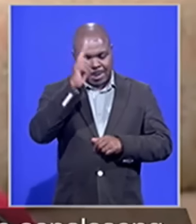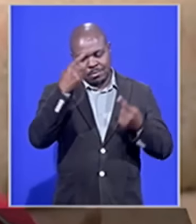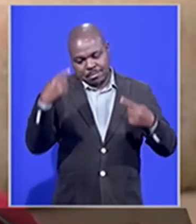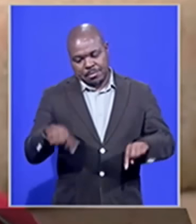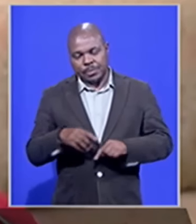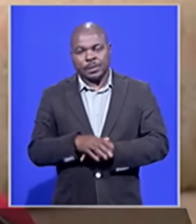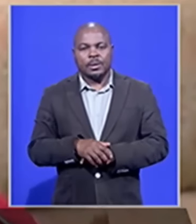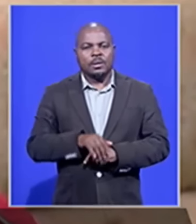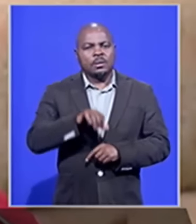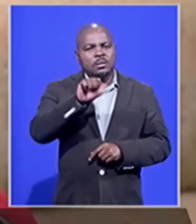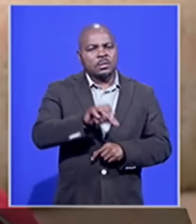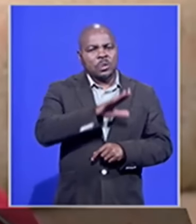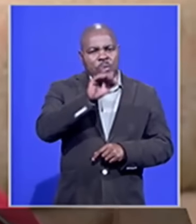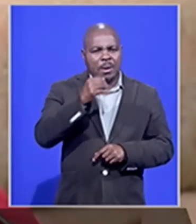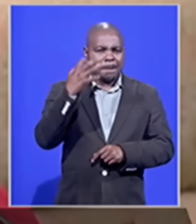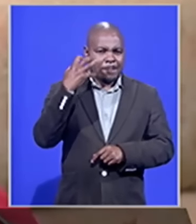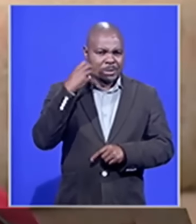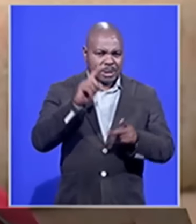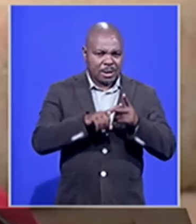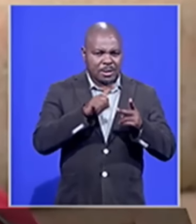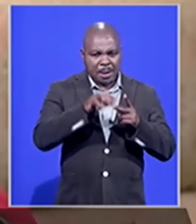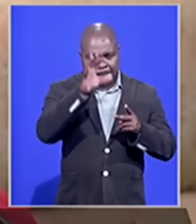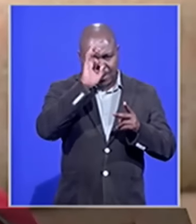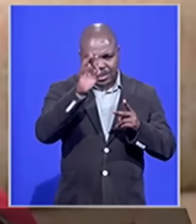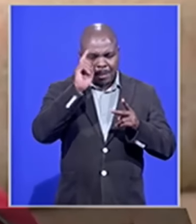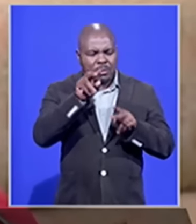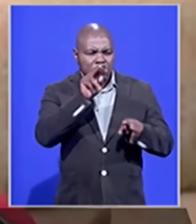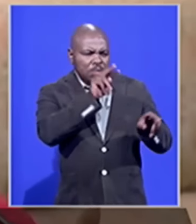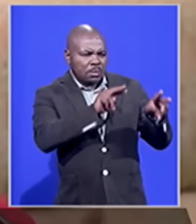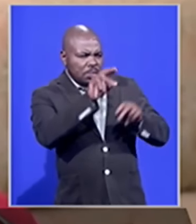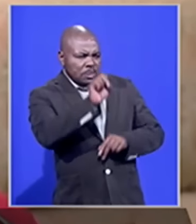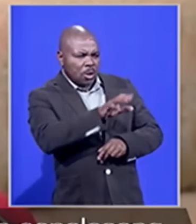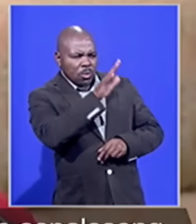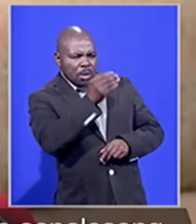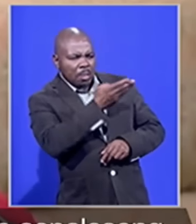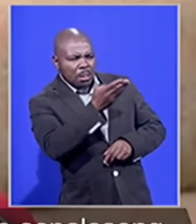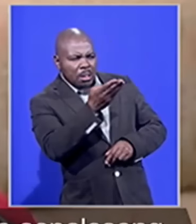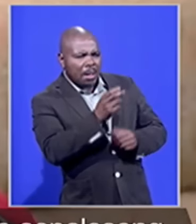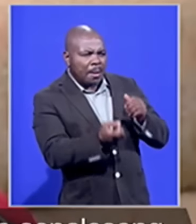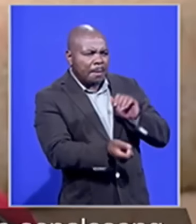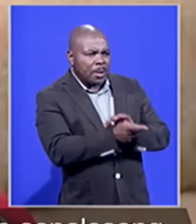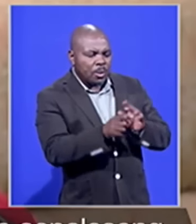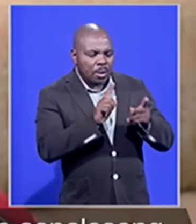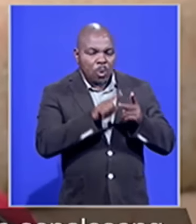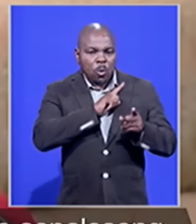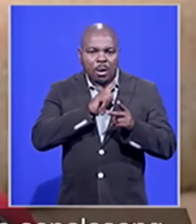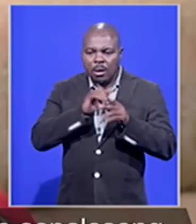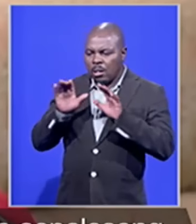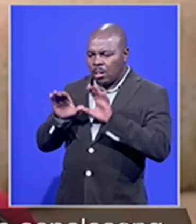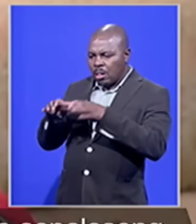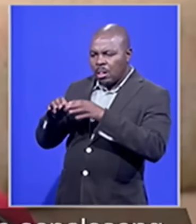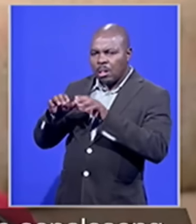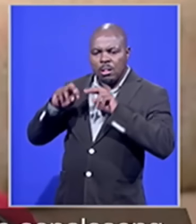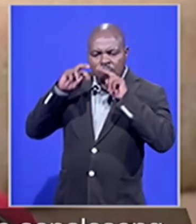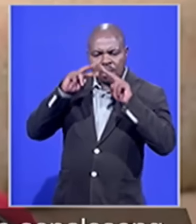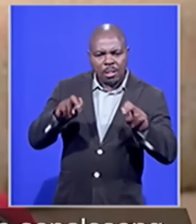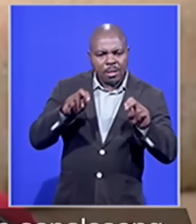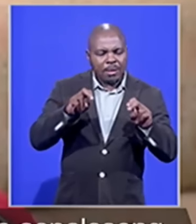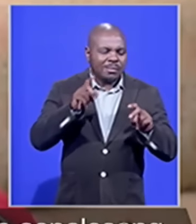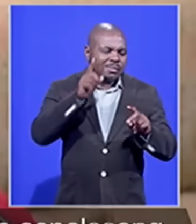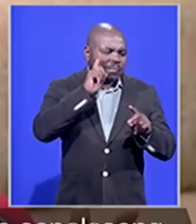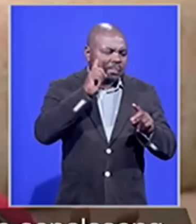Service and Parliament must read the room of what's going on in the country. We have a commission of inquiry going on into what's going on in the rot in the